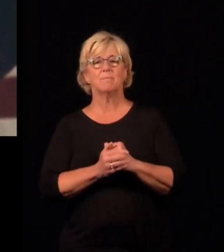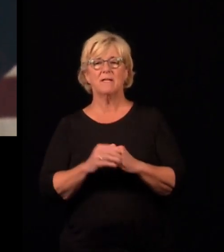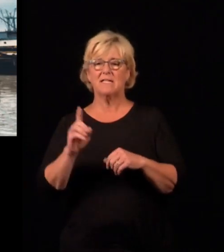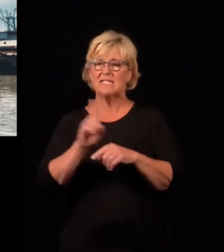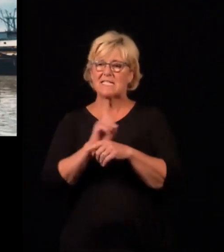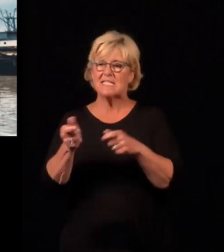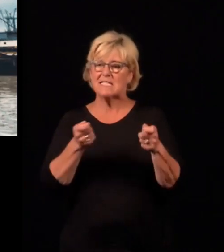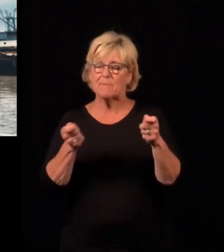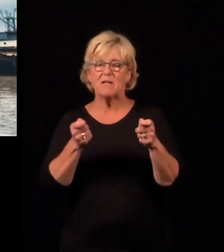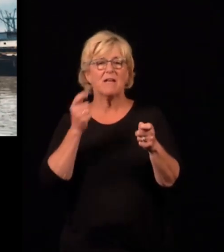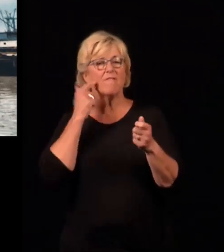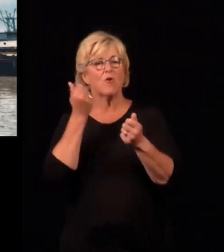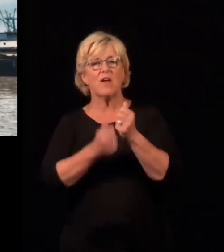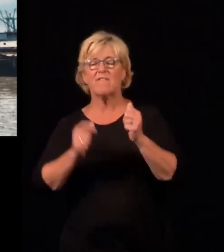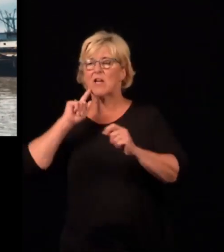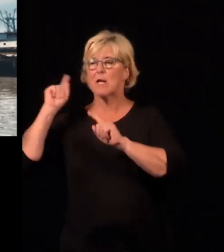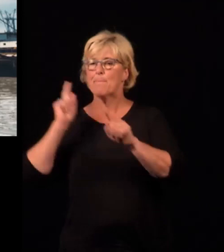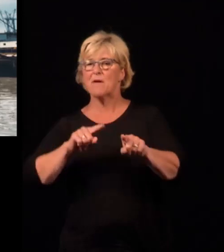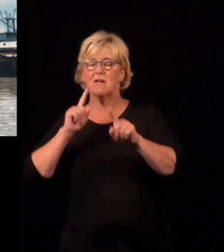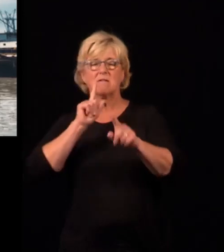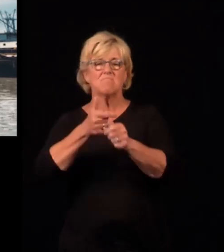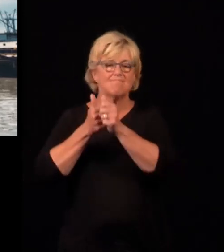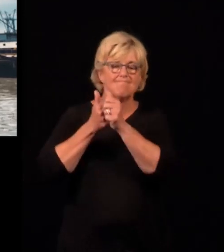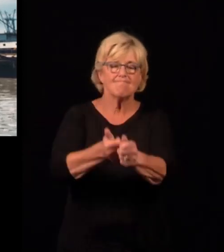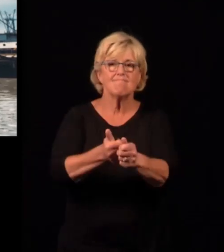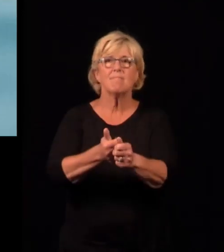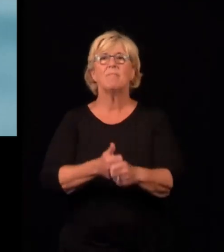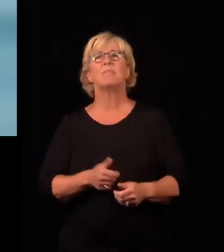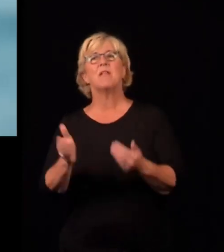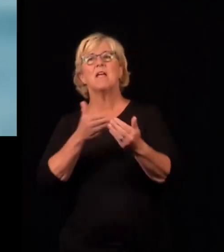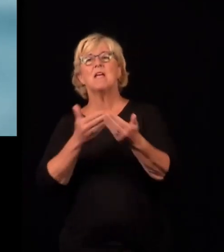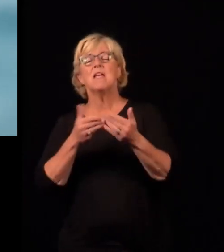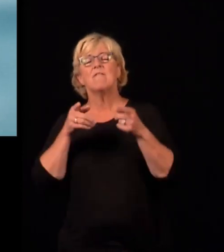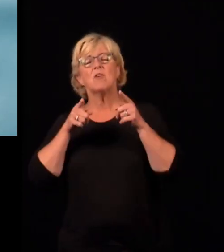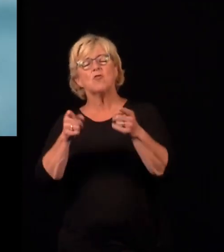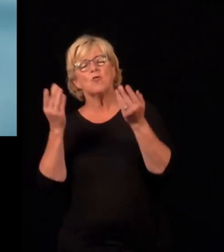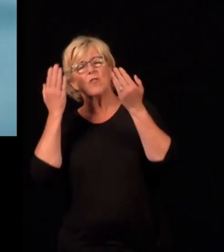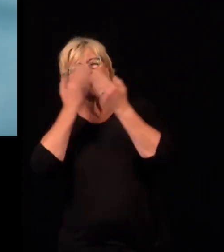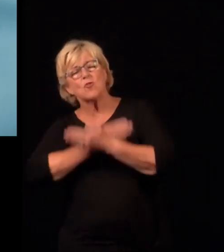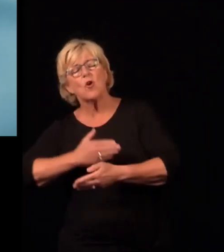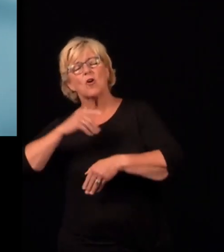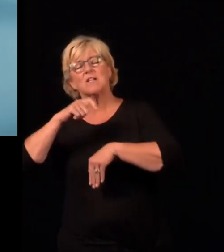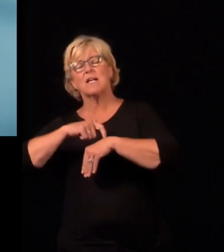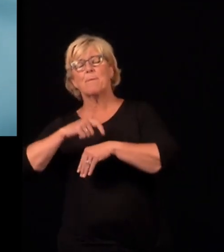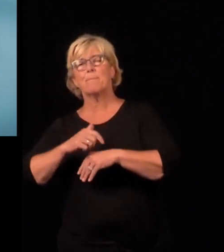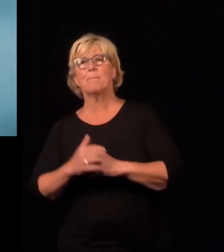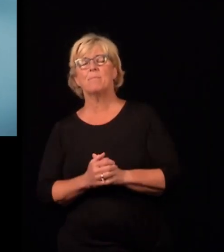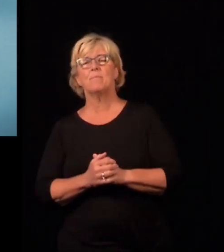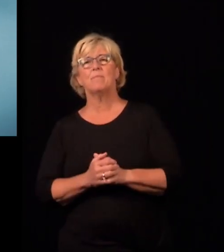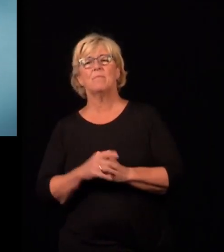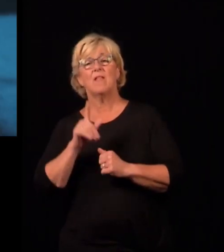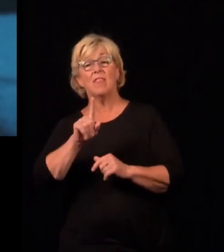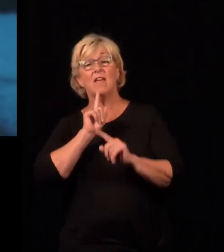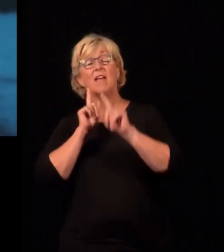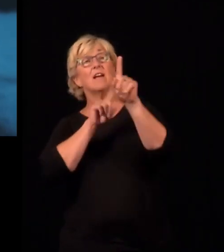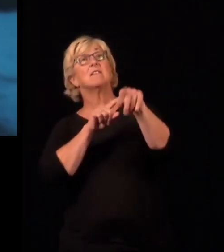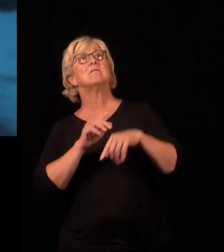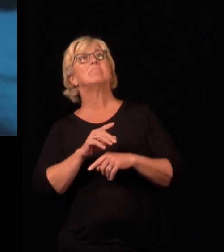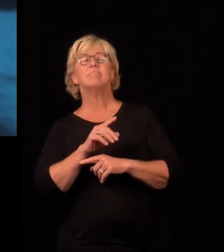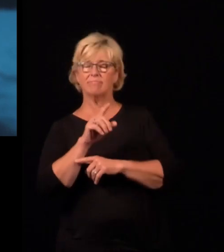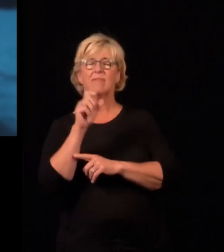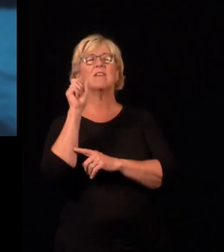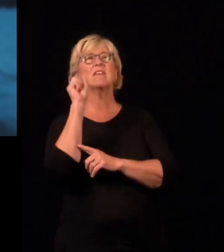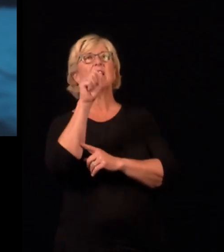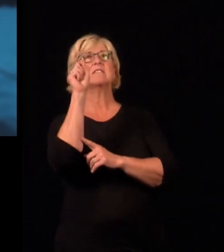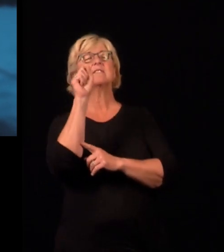discipline for every command. Even in the darkest hours, they said,